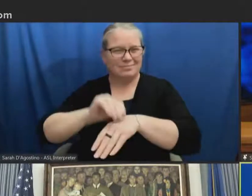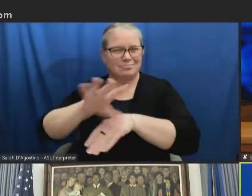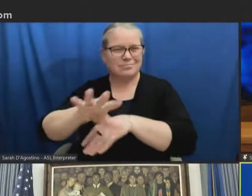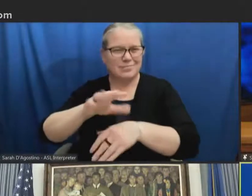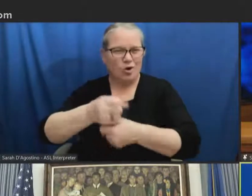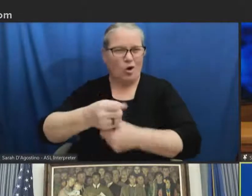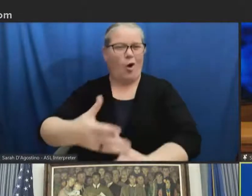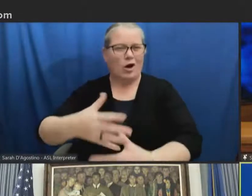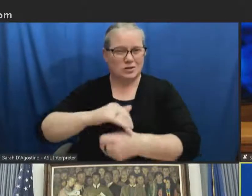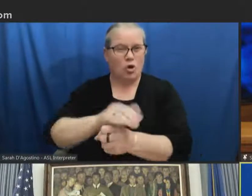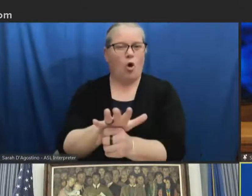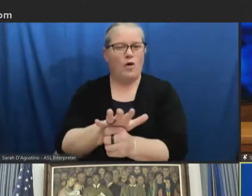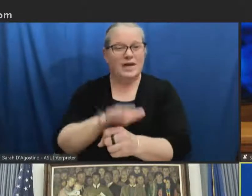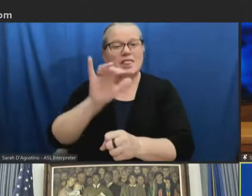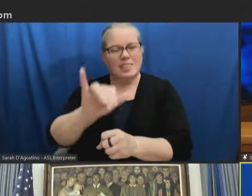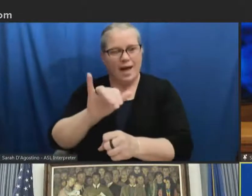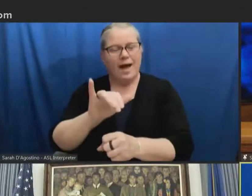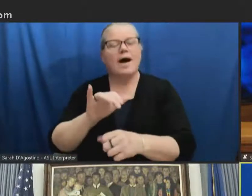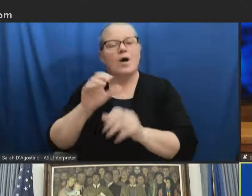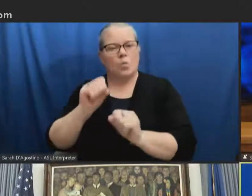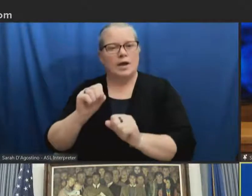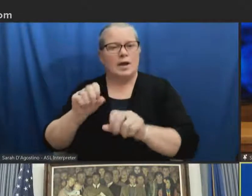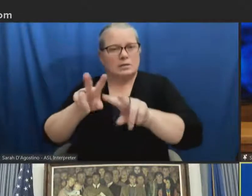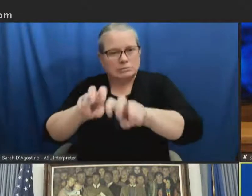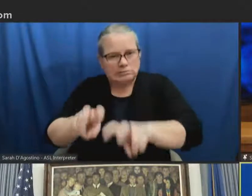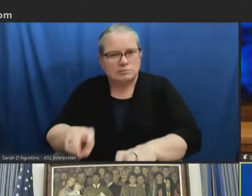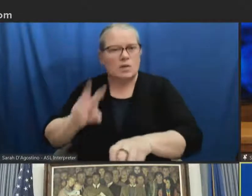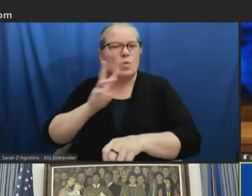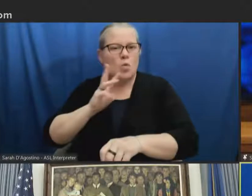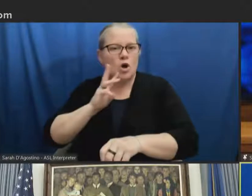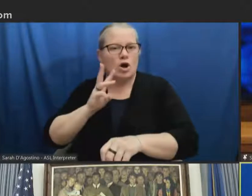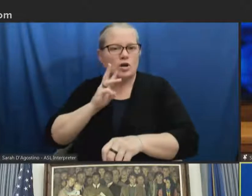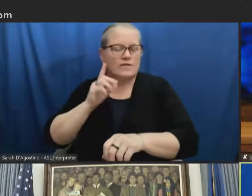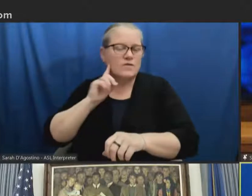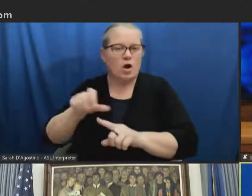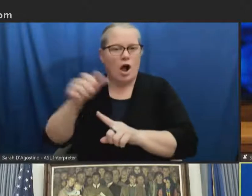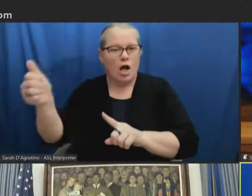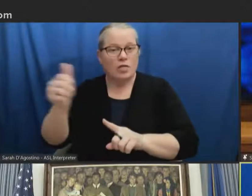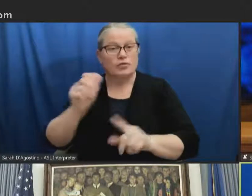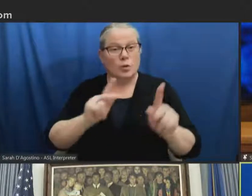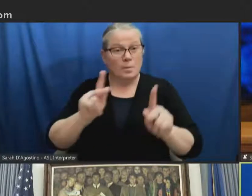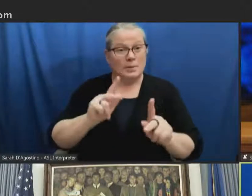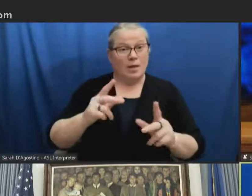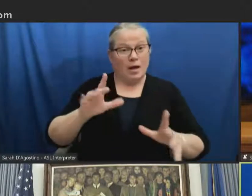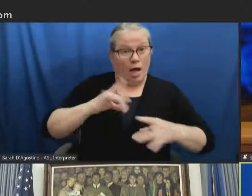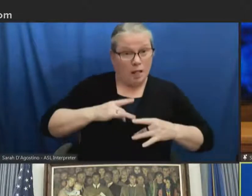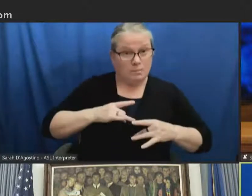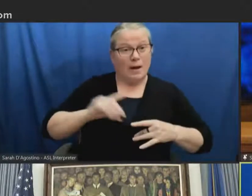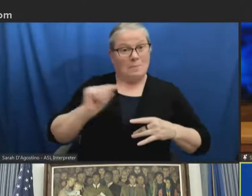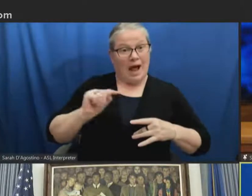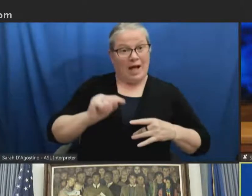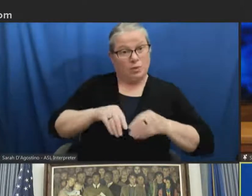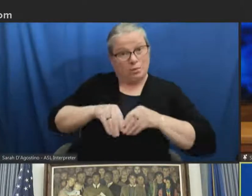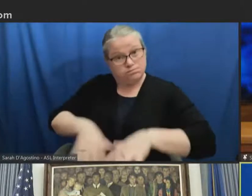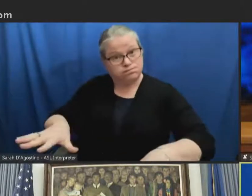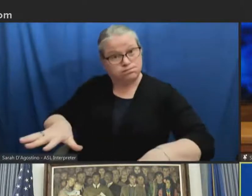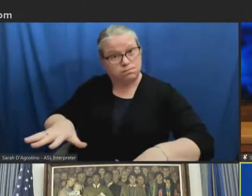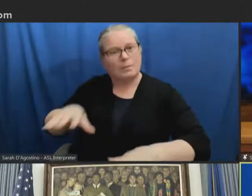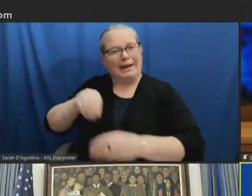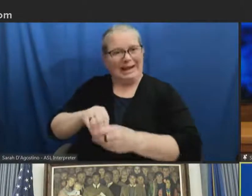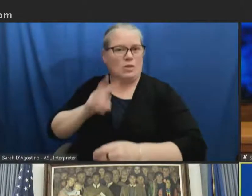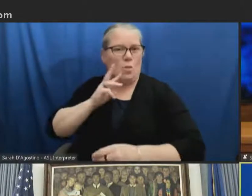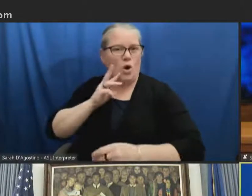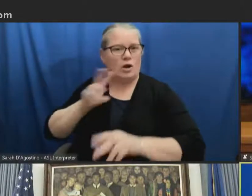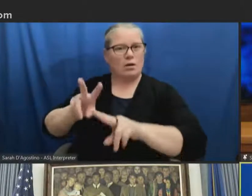at bringing that online from the state lab in the next several weeks to a couple of months. So that is something that we'll be able to